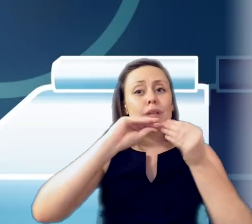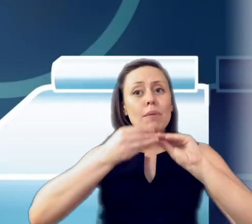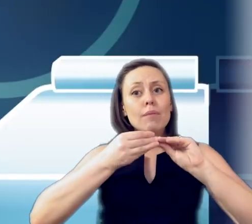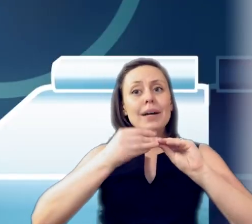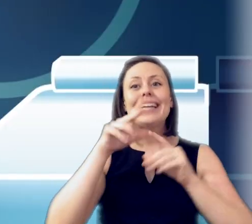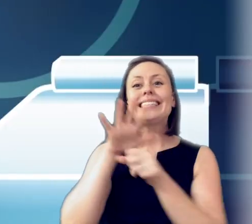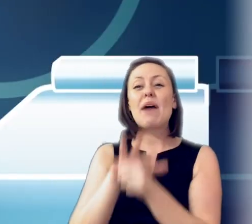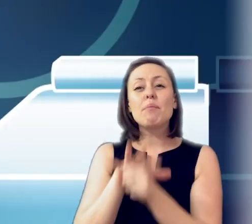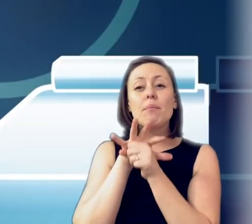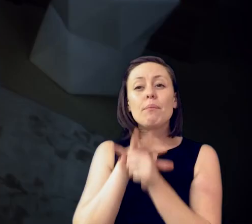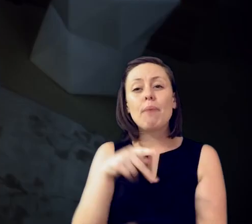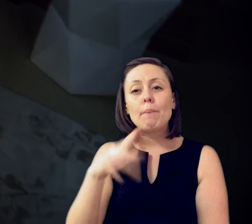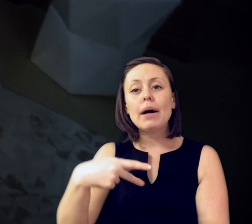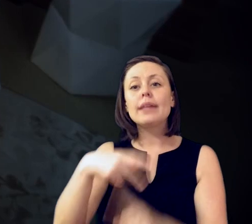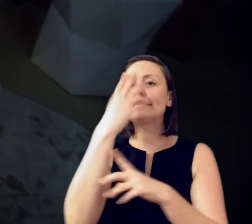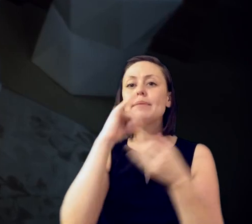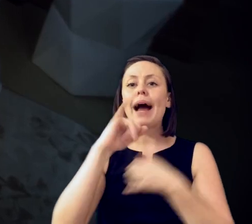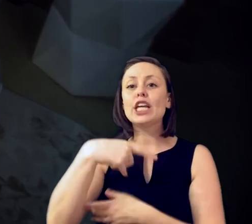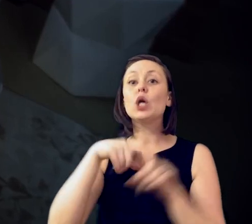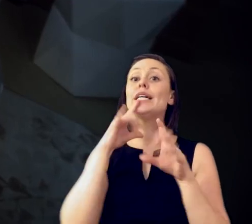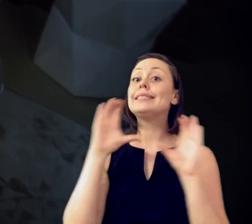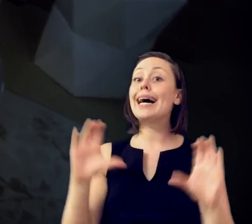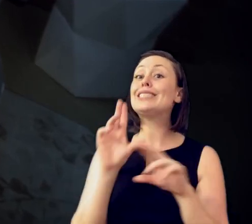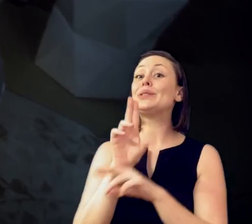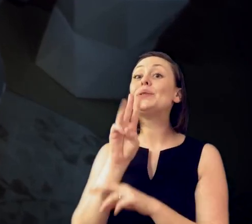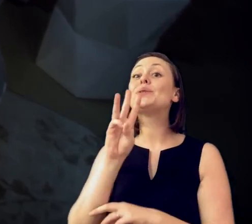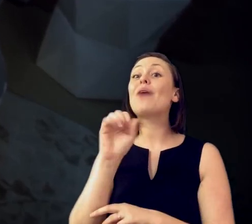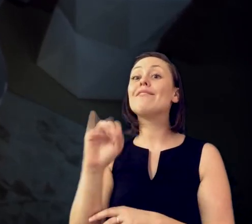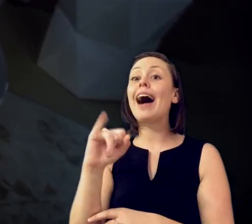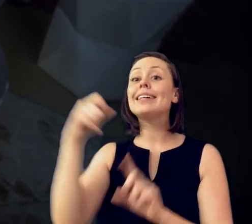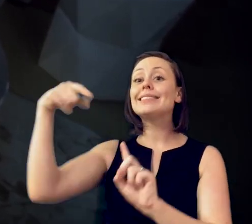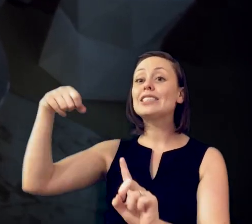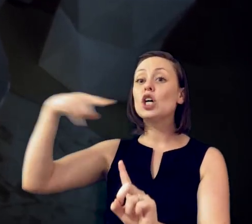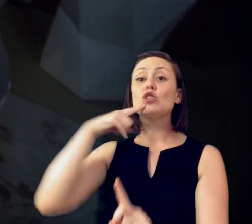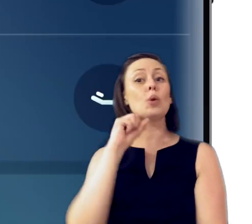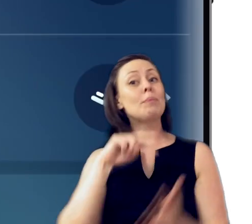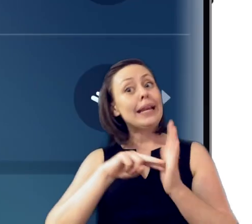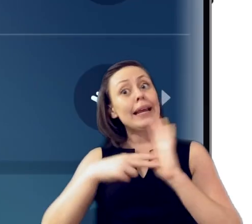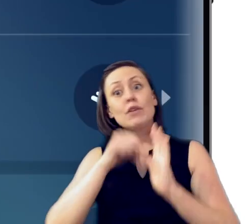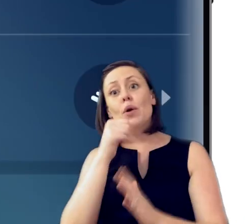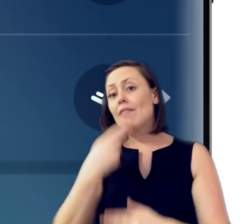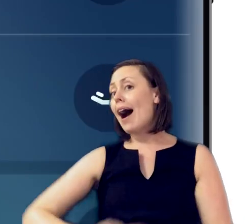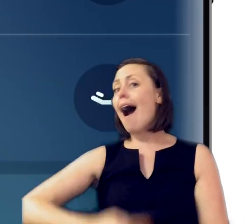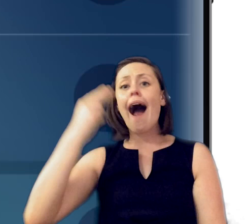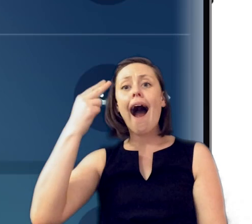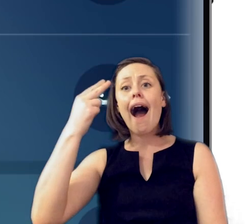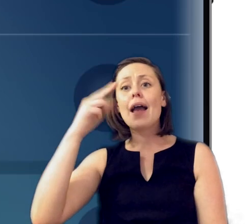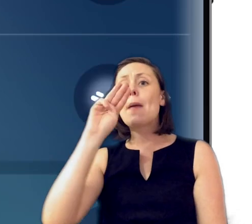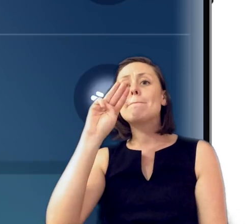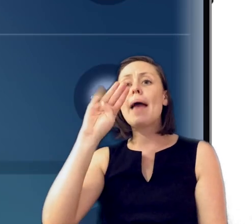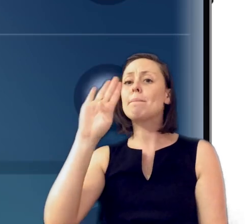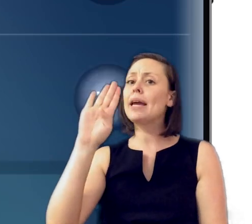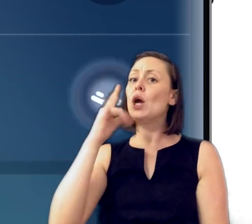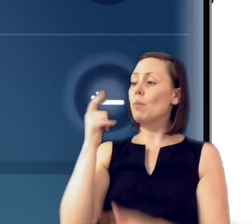pump and Sleep IQ does work off of your wireless signal. So if you don't have that high of a megabit per